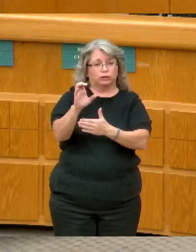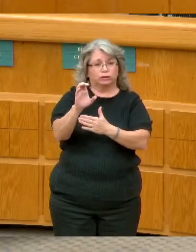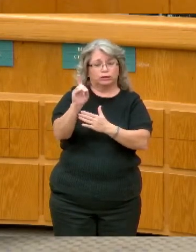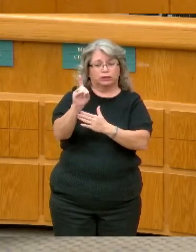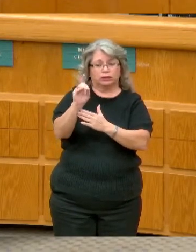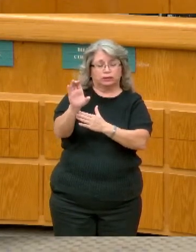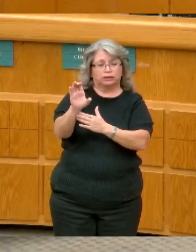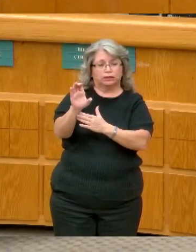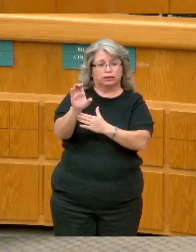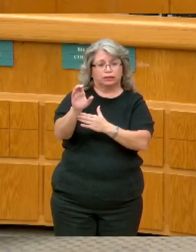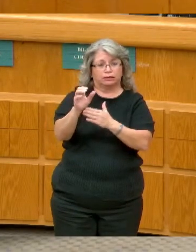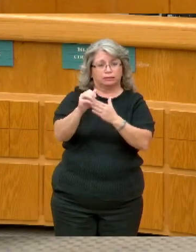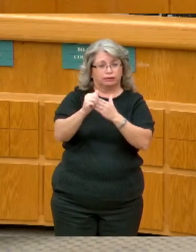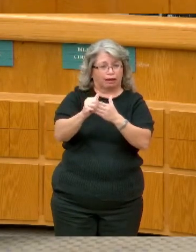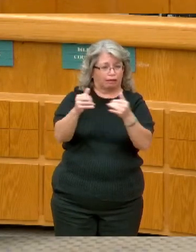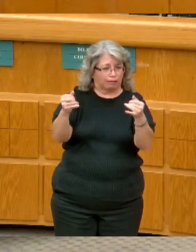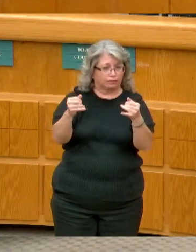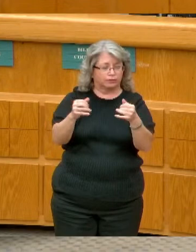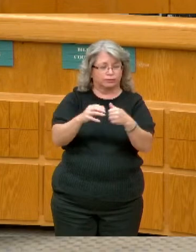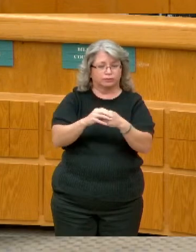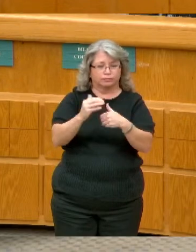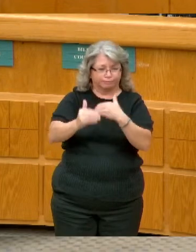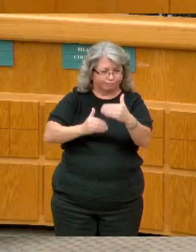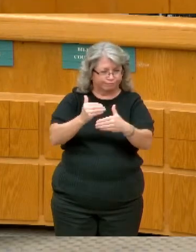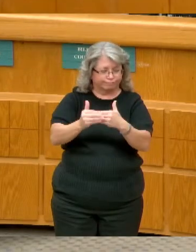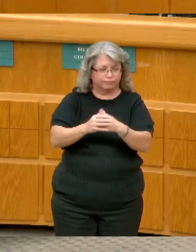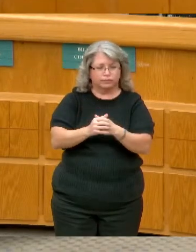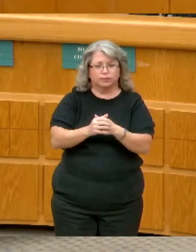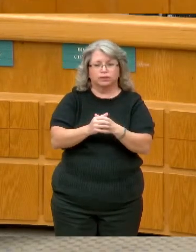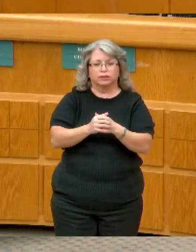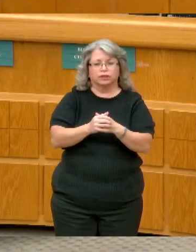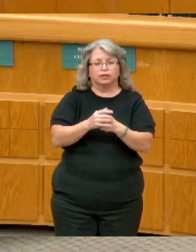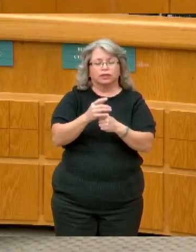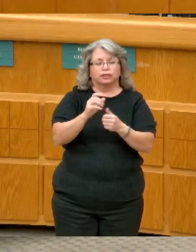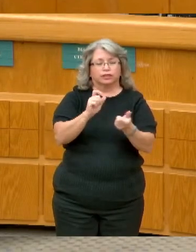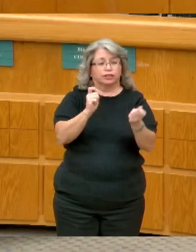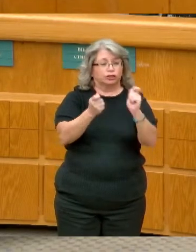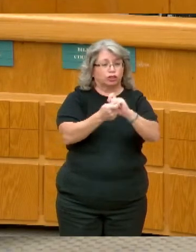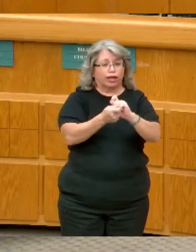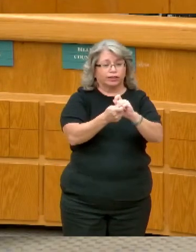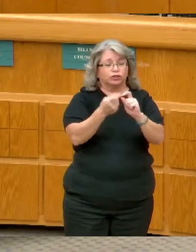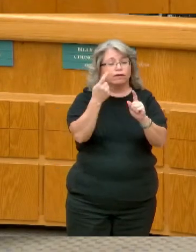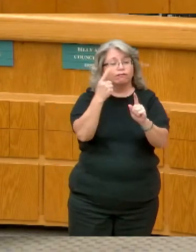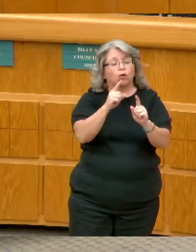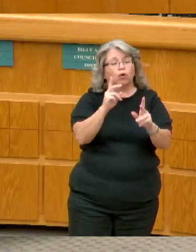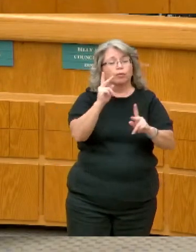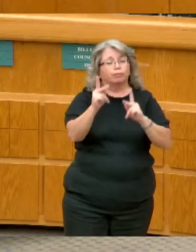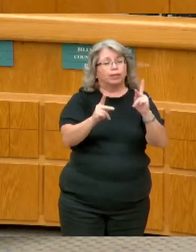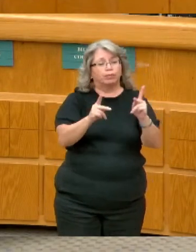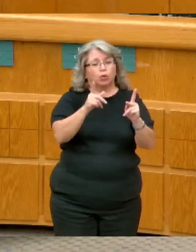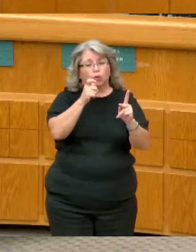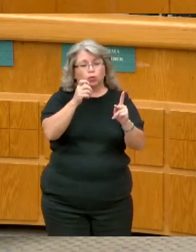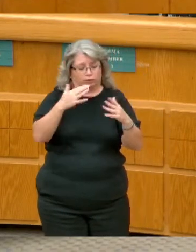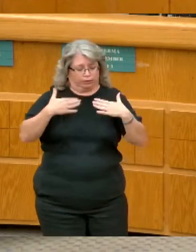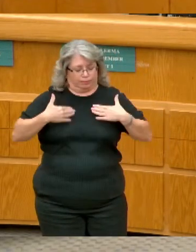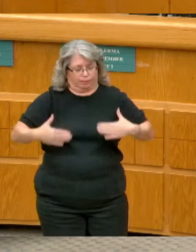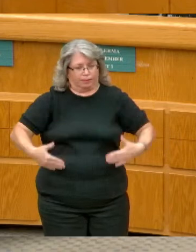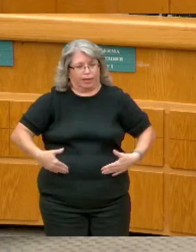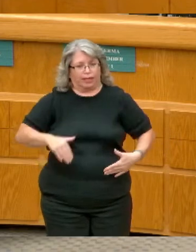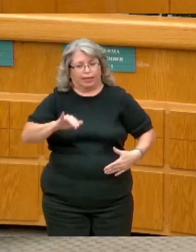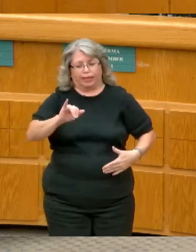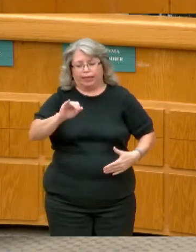made a change. And the change is for those individuals that are immunocompromised. So if you're an immunocompromised, whether